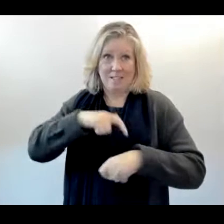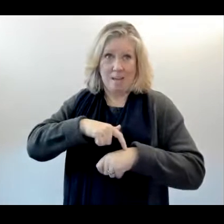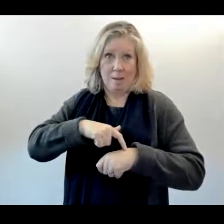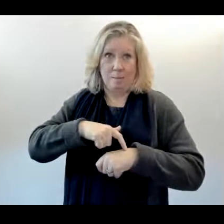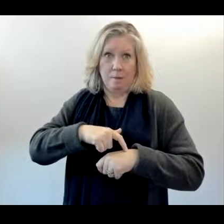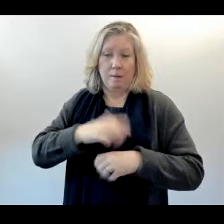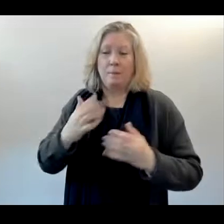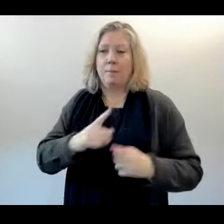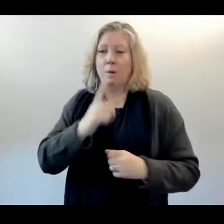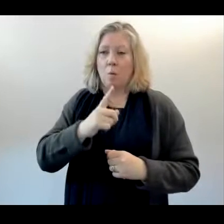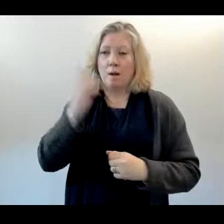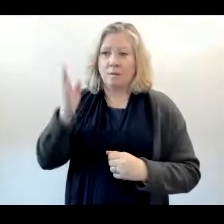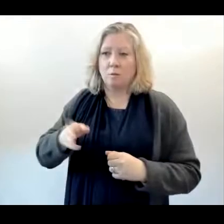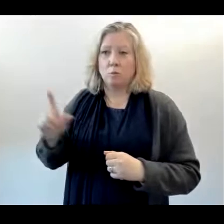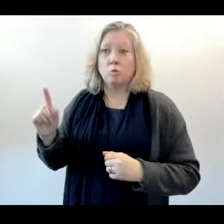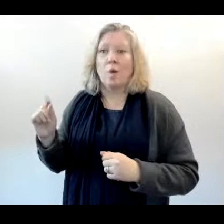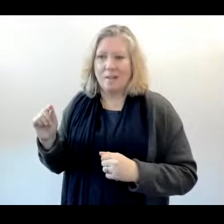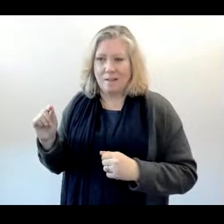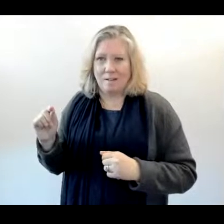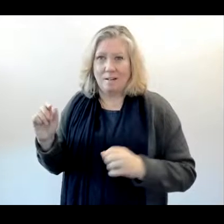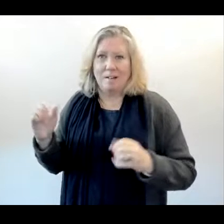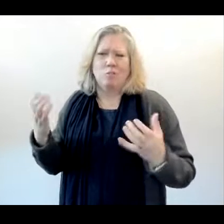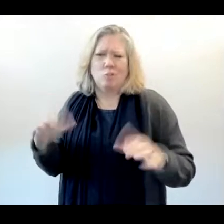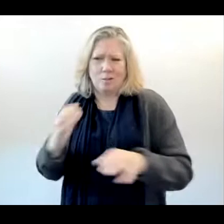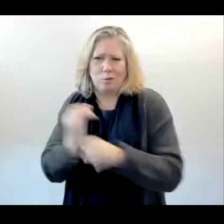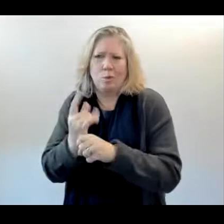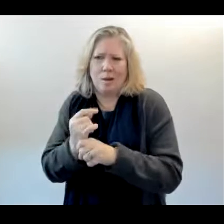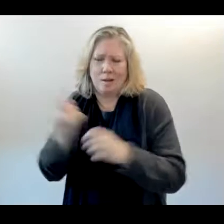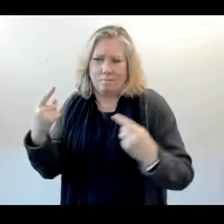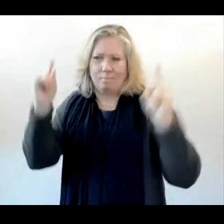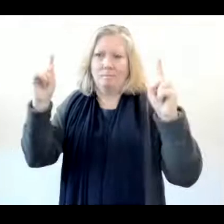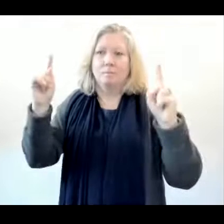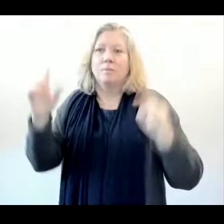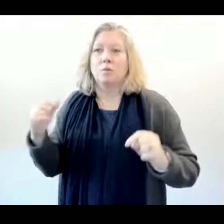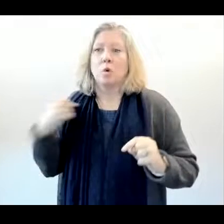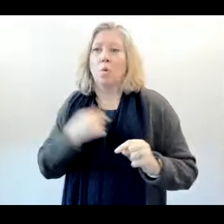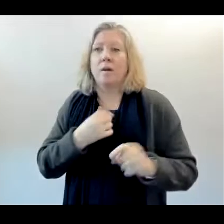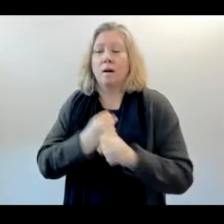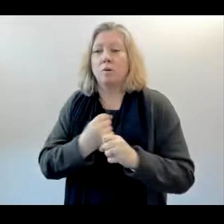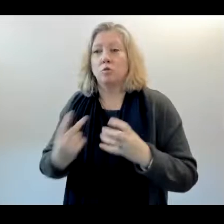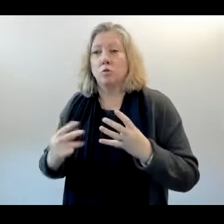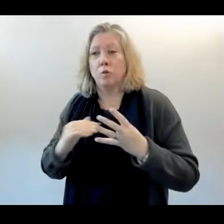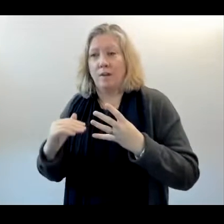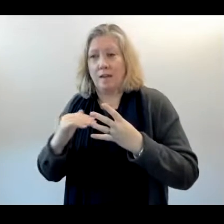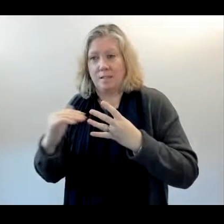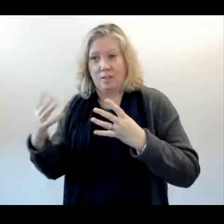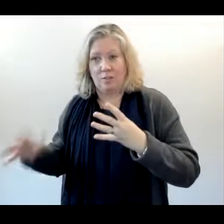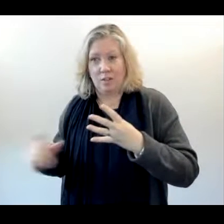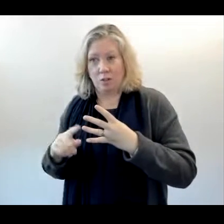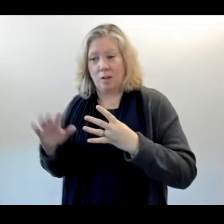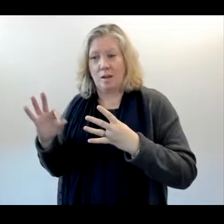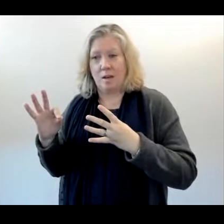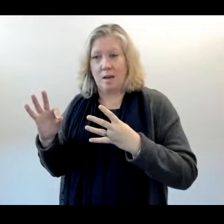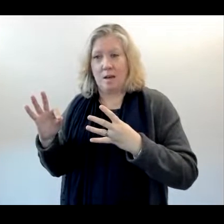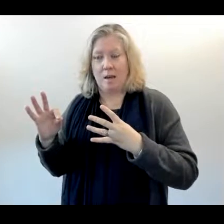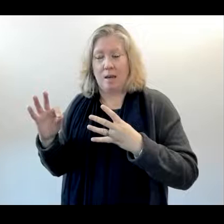very competitive. But our application already got 2 phases, 9% awarded. So this